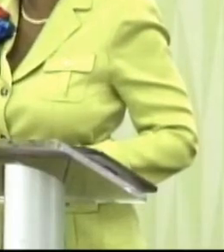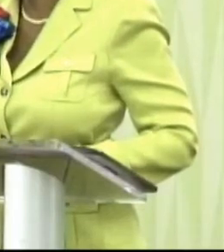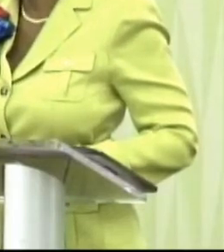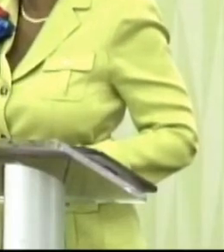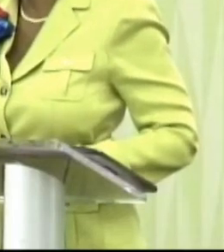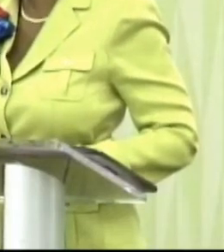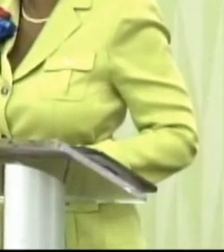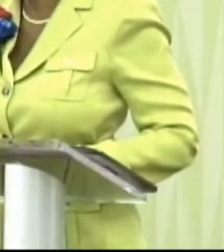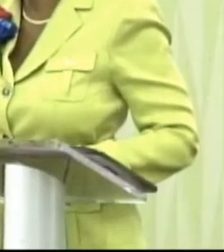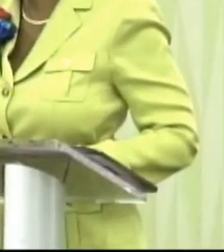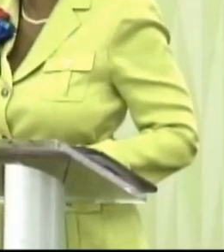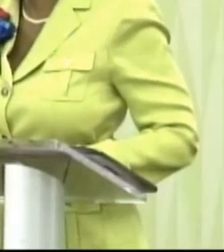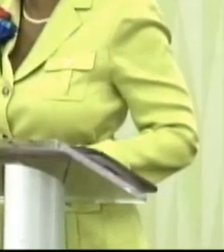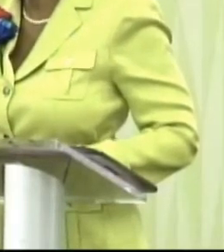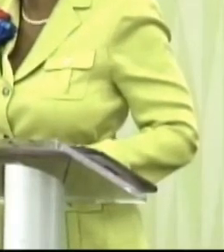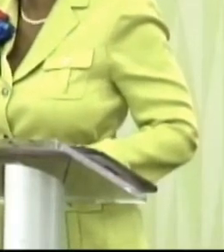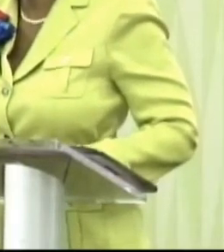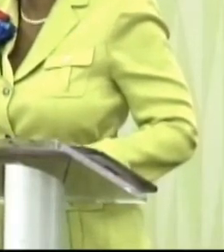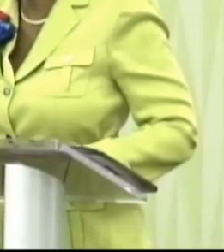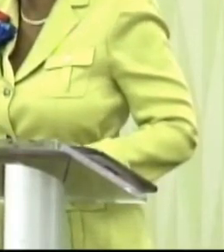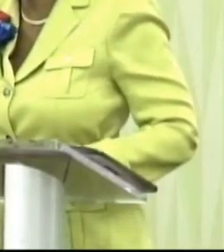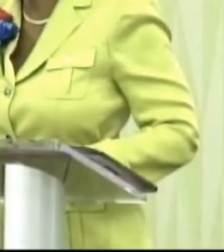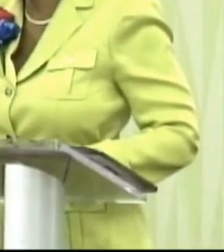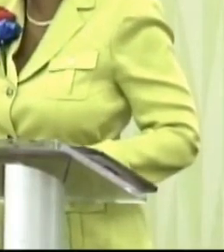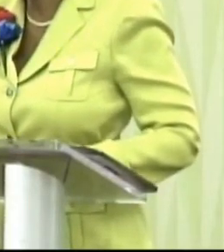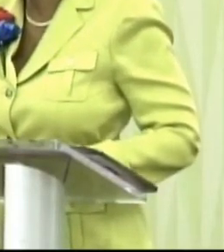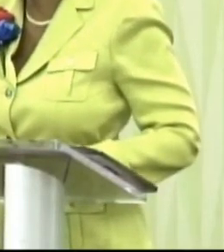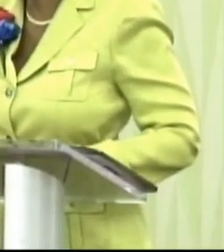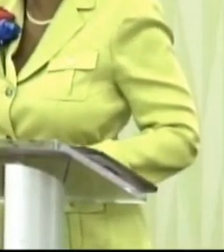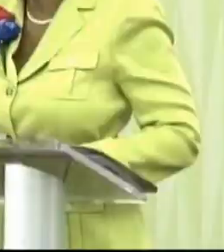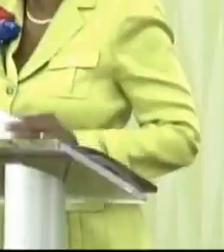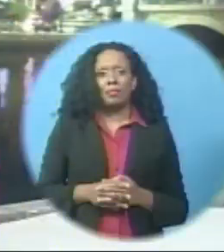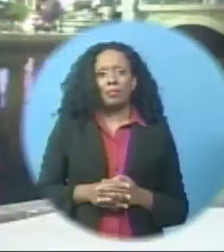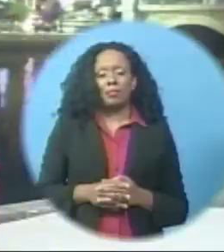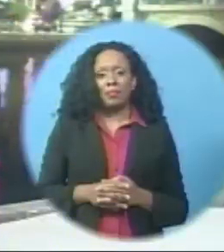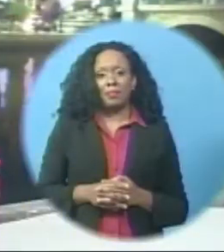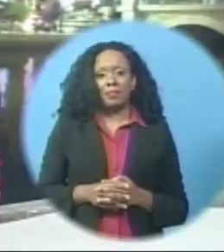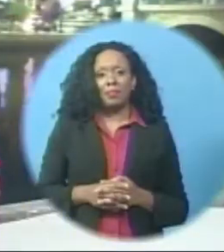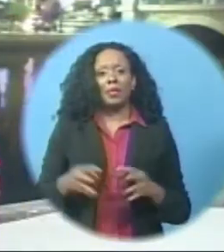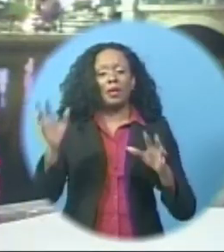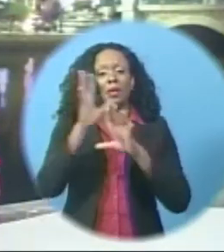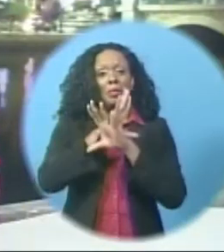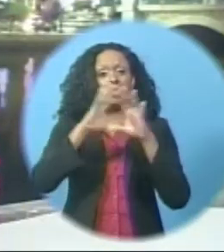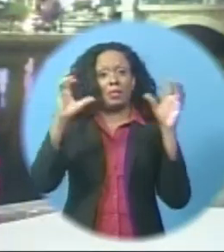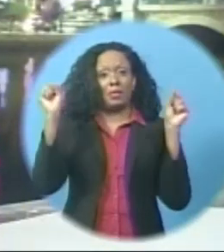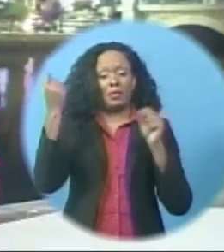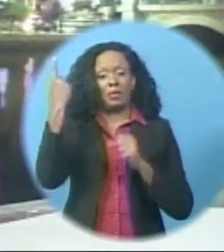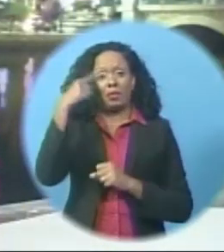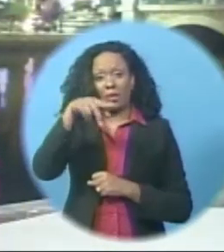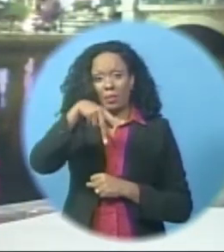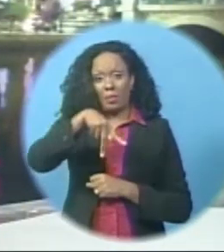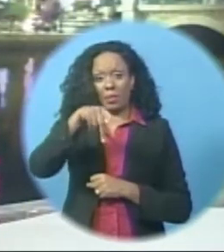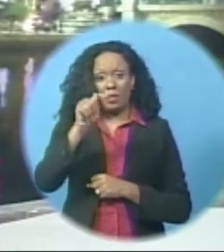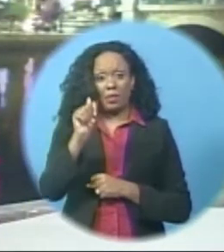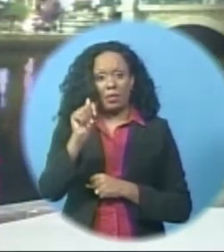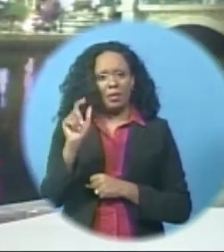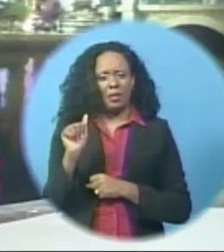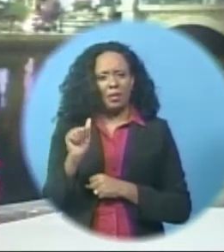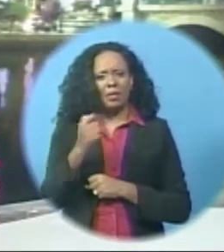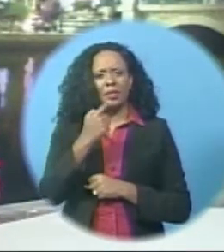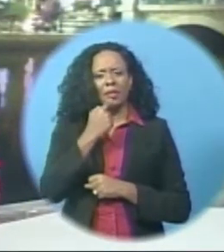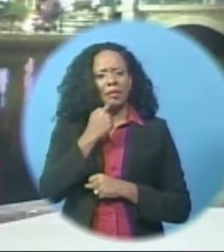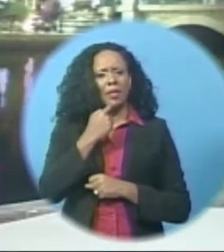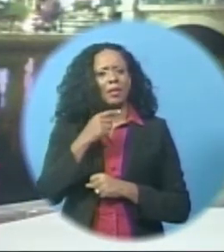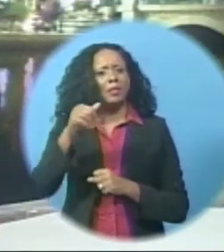language. Remember who you are. President of the Parent Teacher Association,